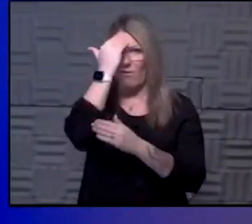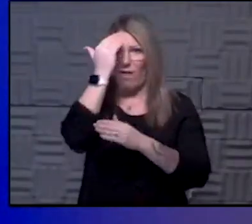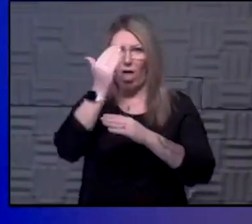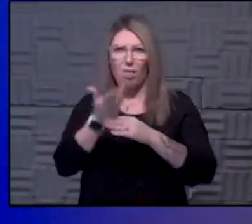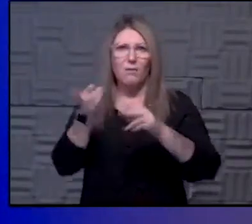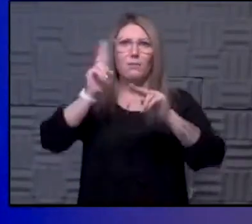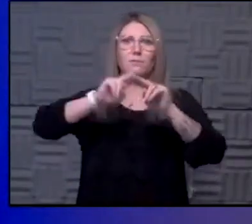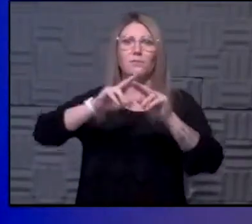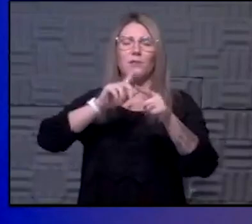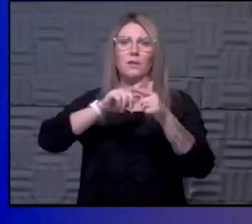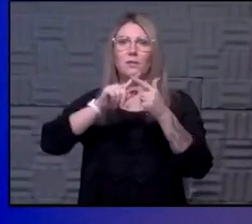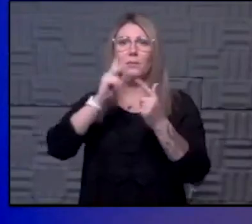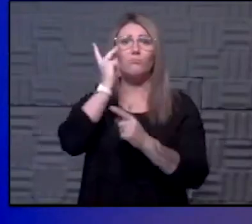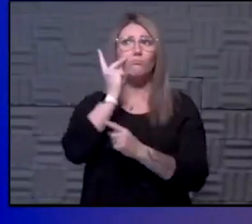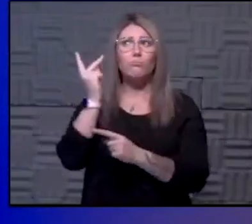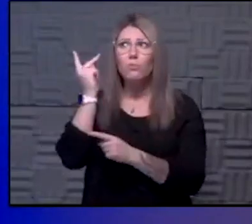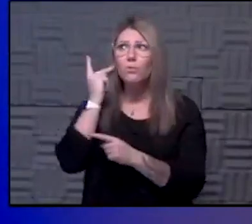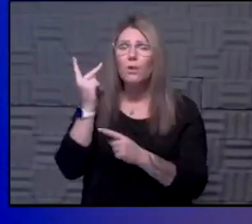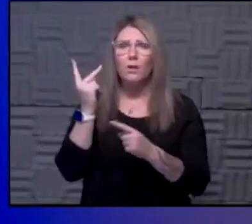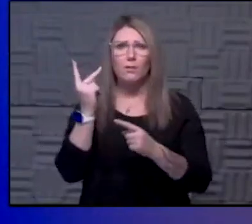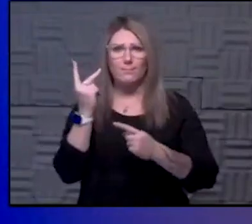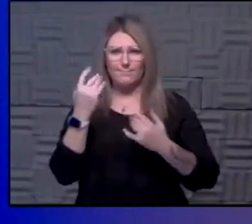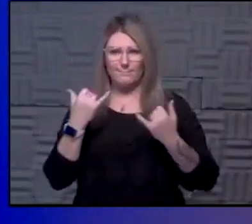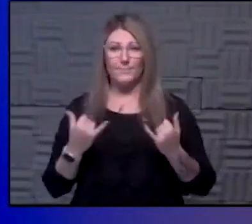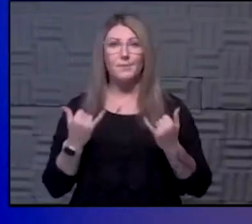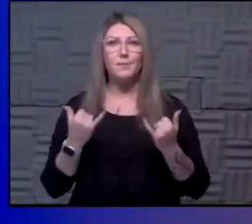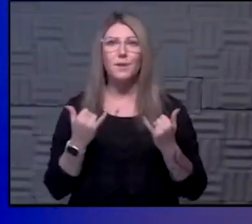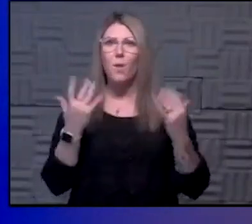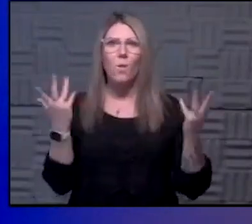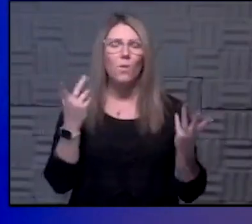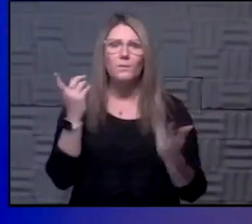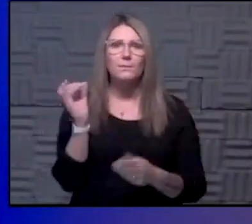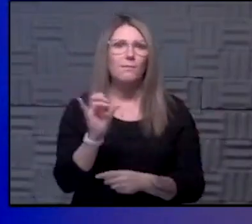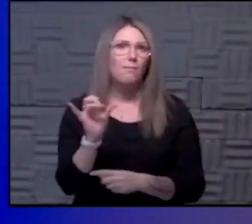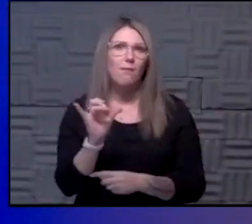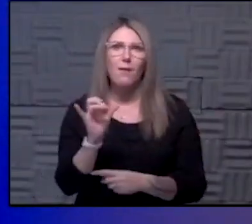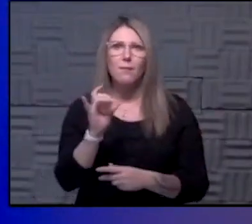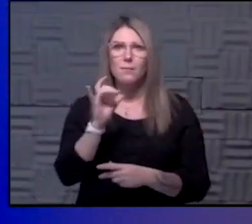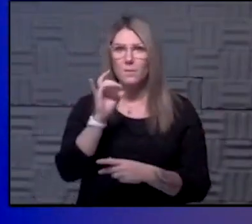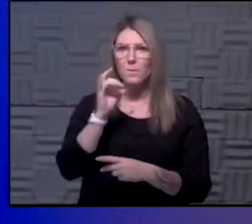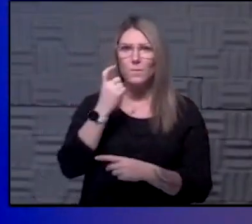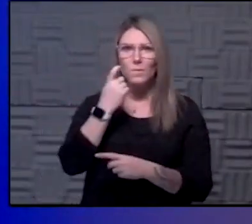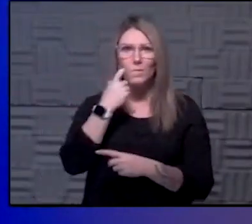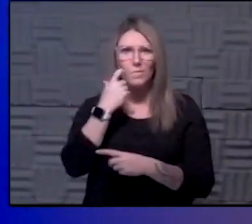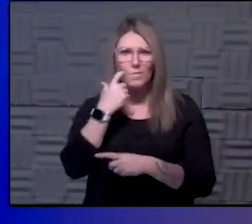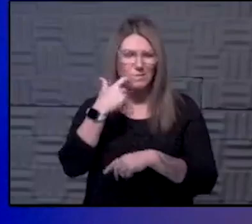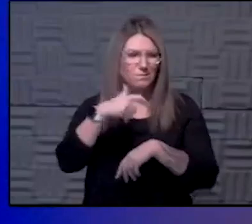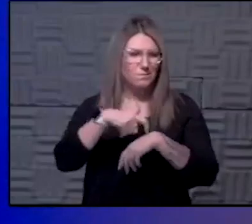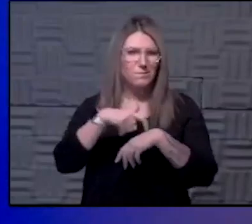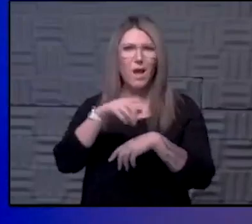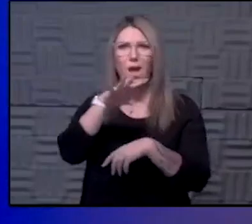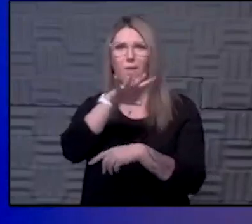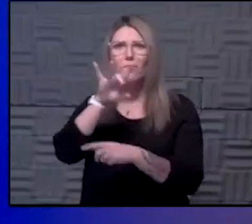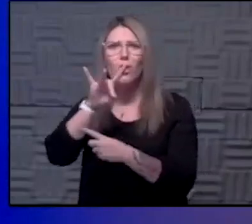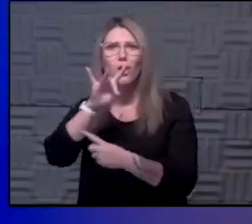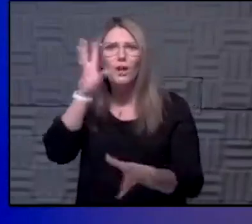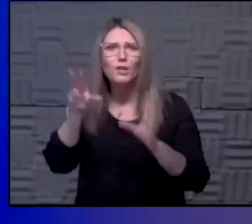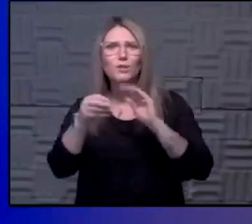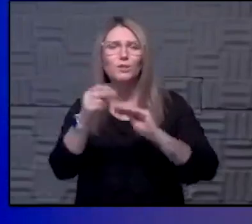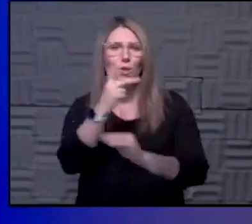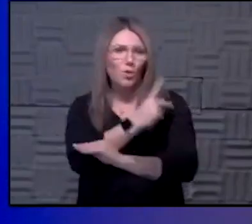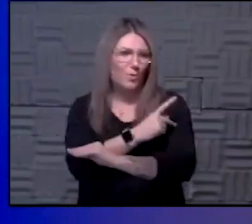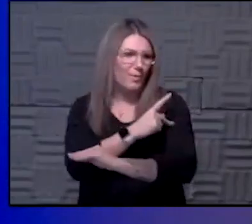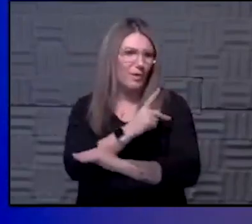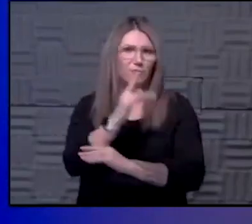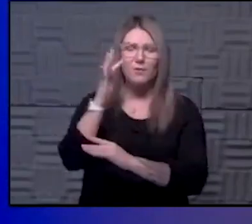then when you look back on it, as we look back today, what was it like the last time we had 48 total patients in the hospital? How long ago was that,